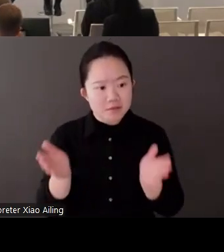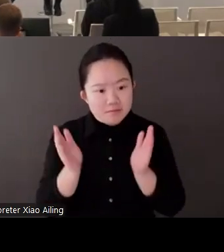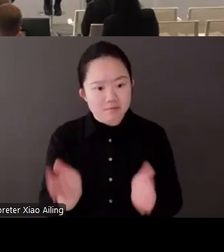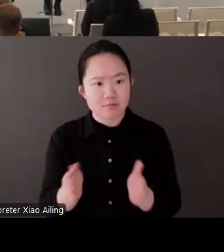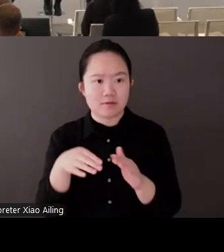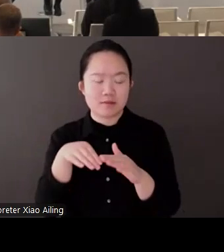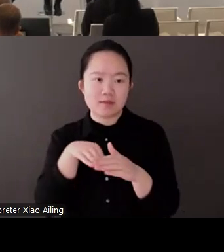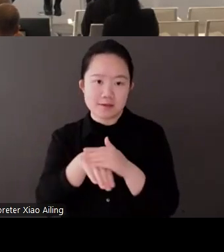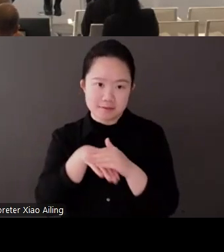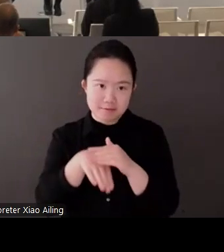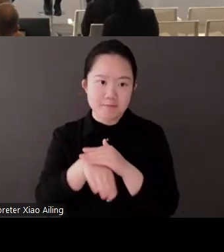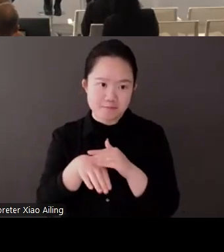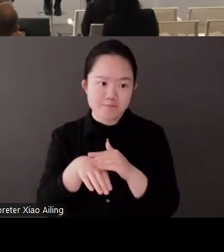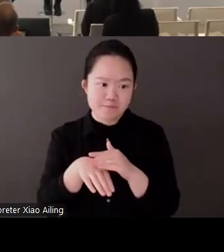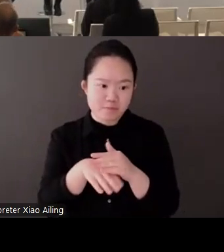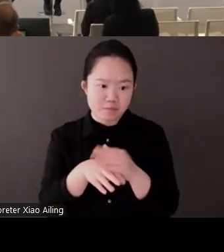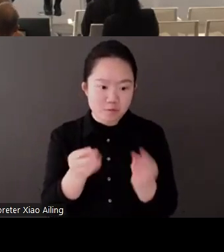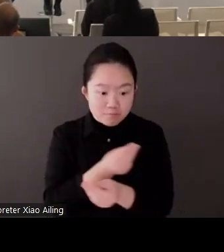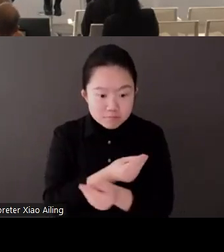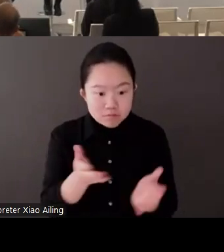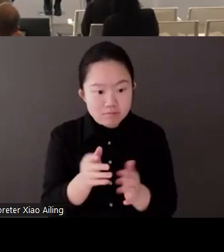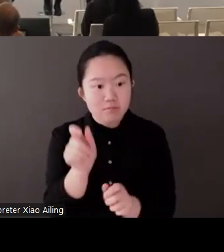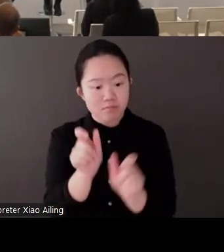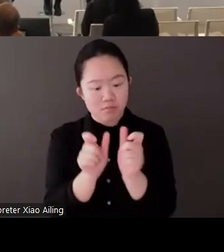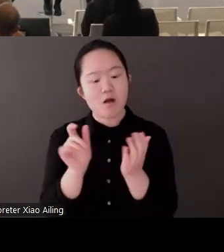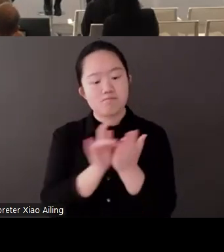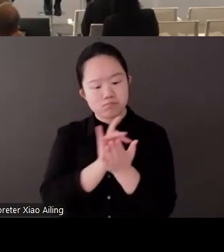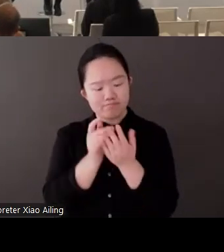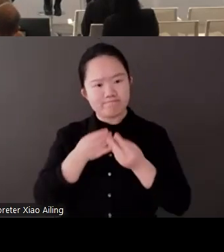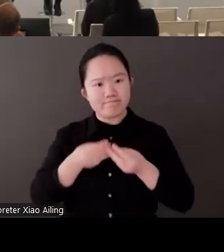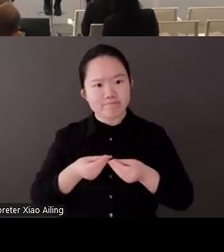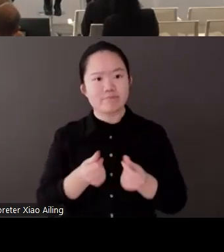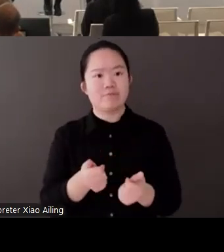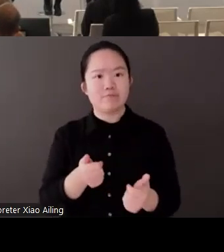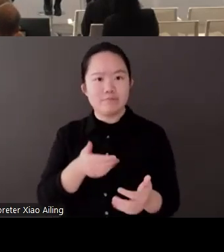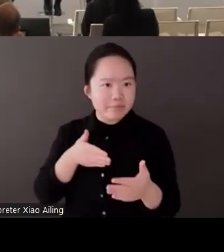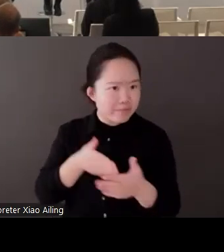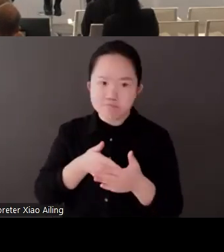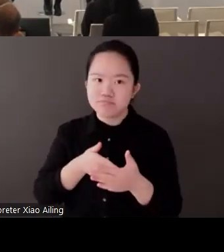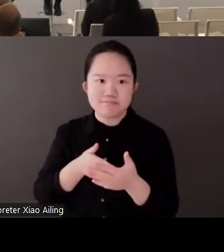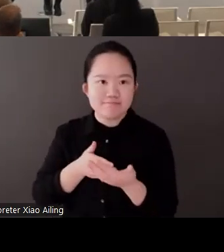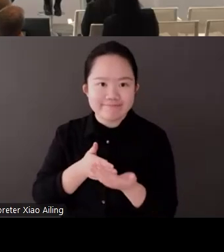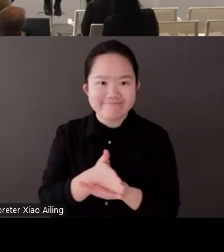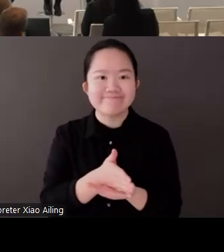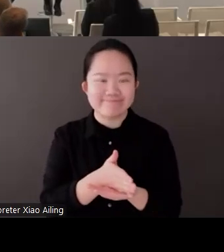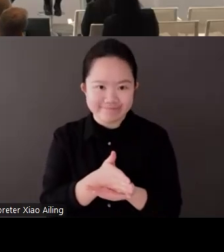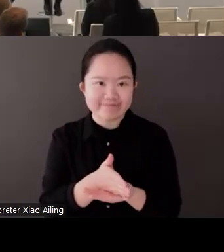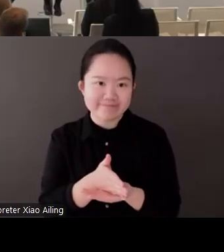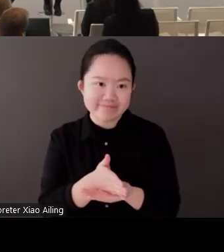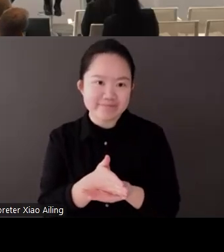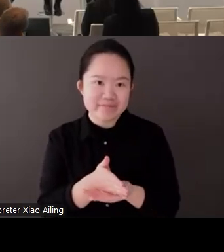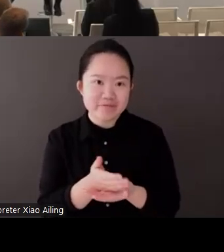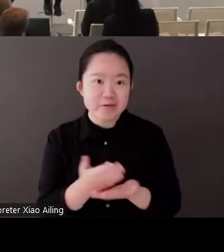accessible so that people can actually use it with or without assistive technologies. So yeah,